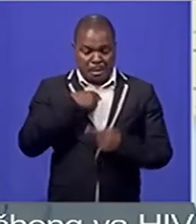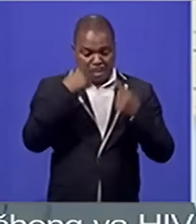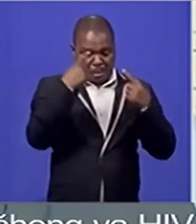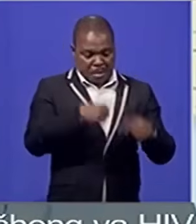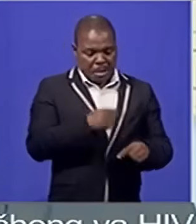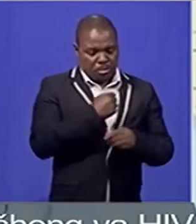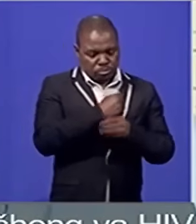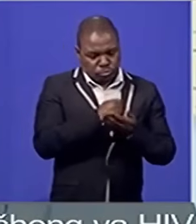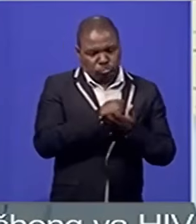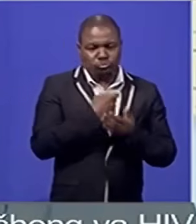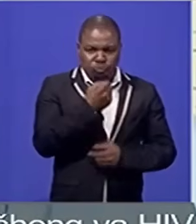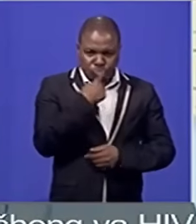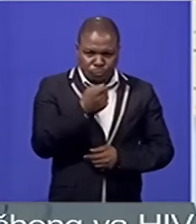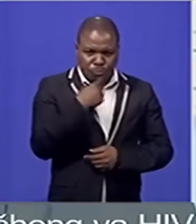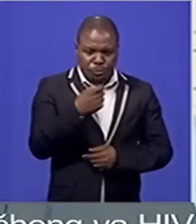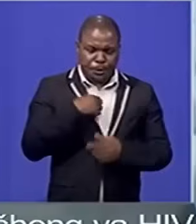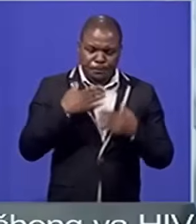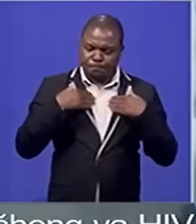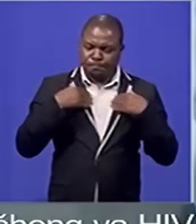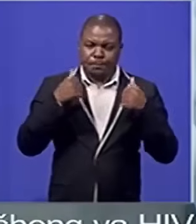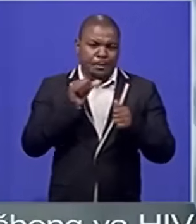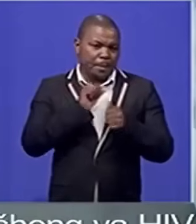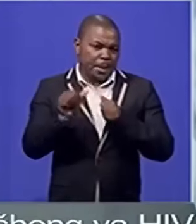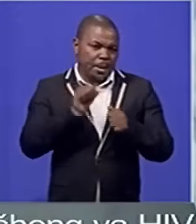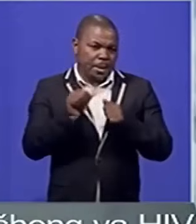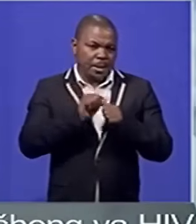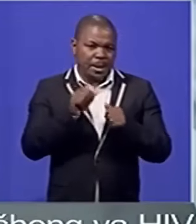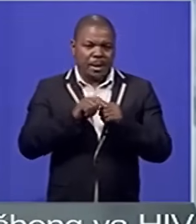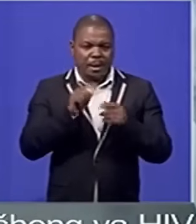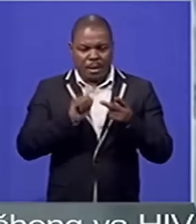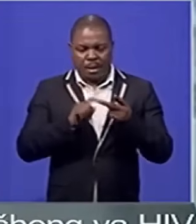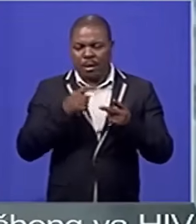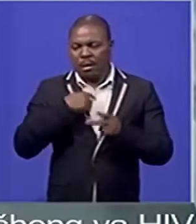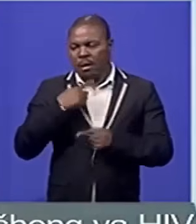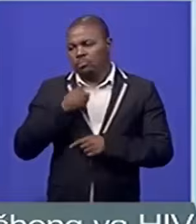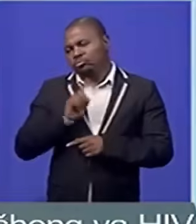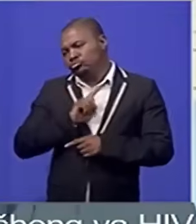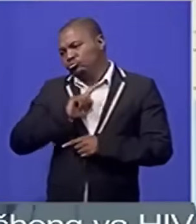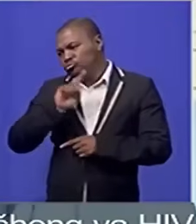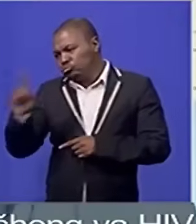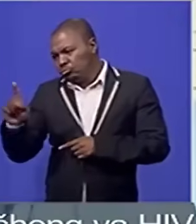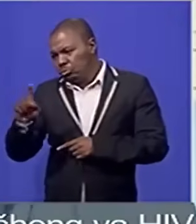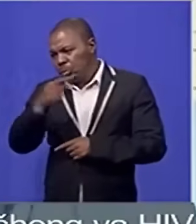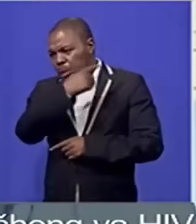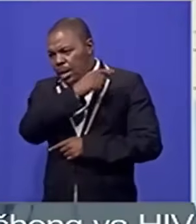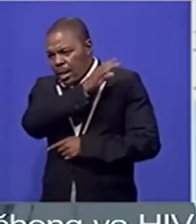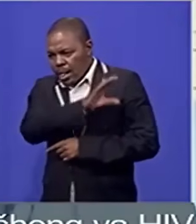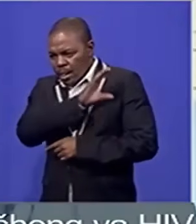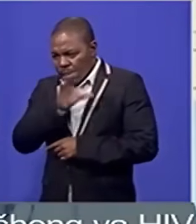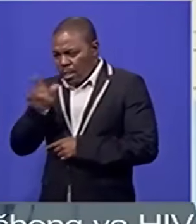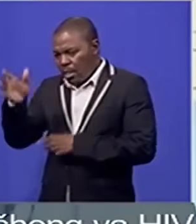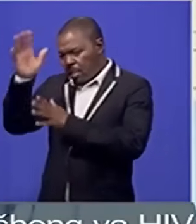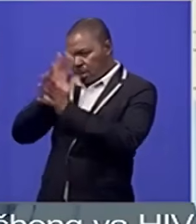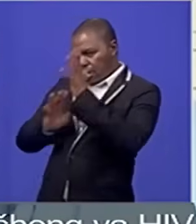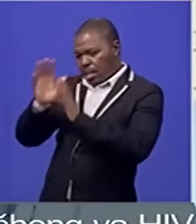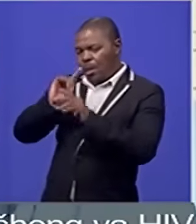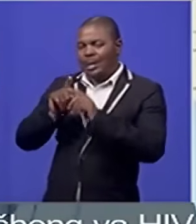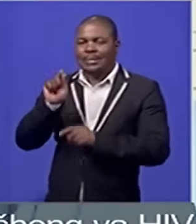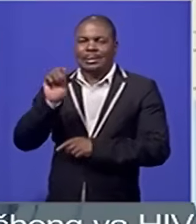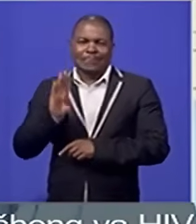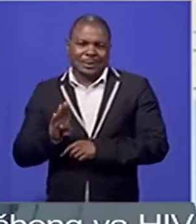ditlhare tša thoma o ntswara tšago thomile go wa tleliniking ba mpotsa gore ke TB wa ra gore no ke thome